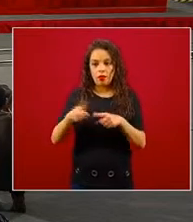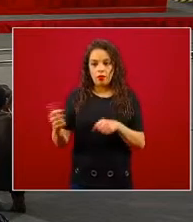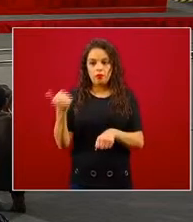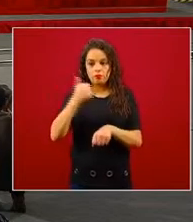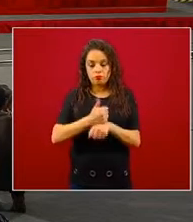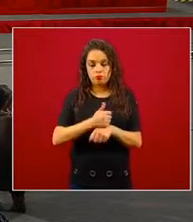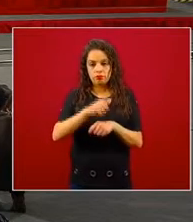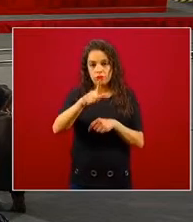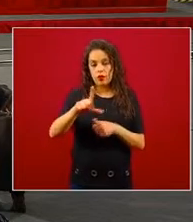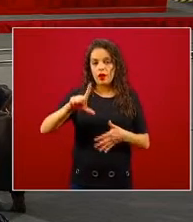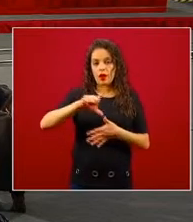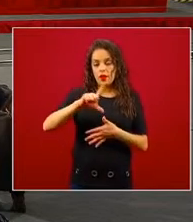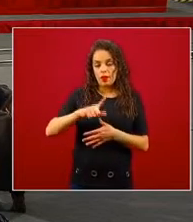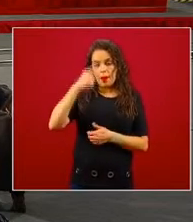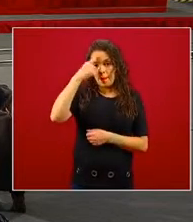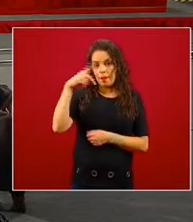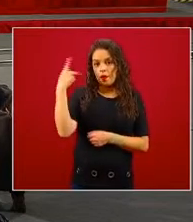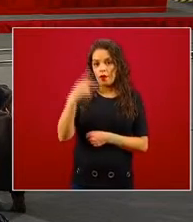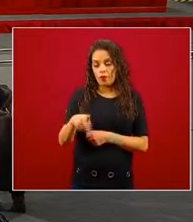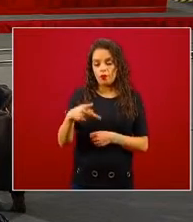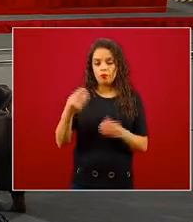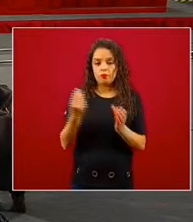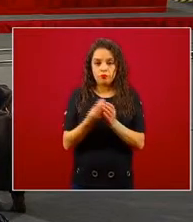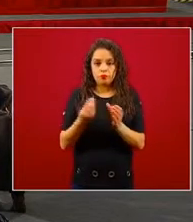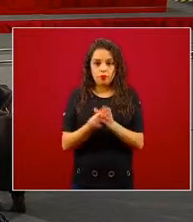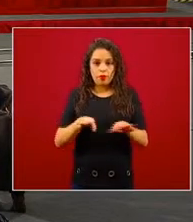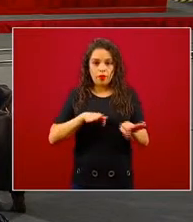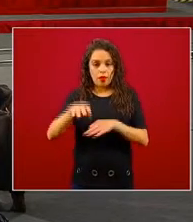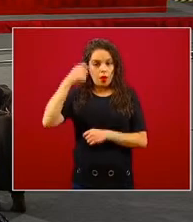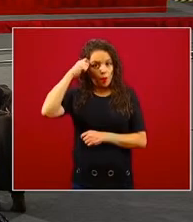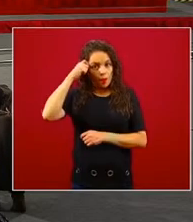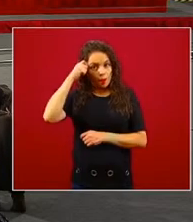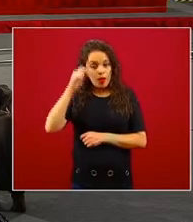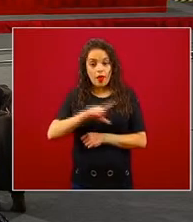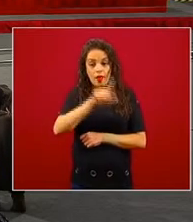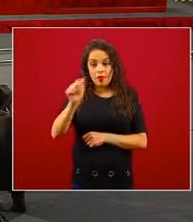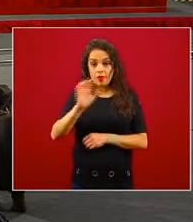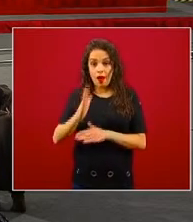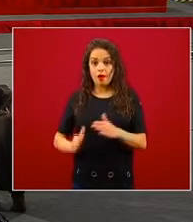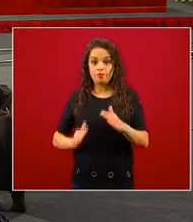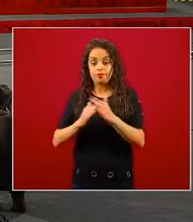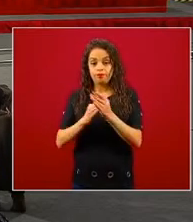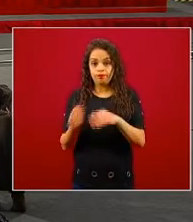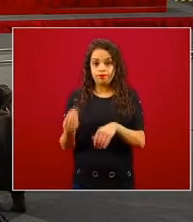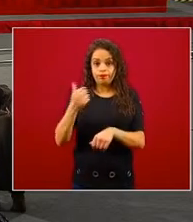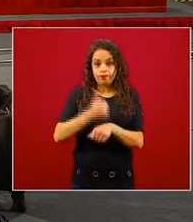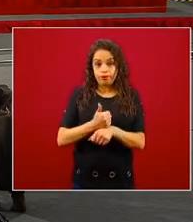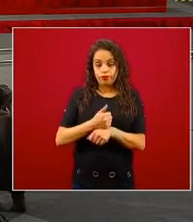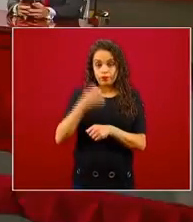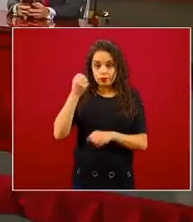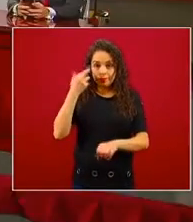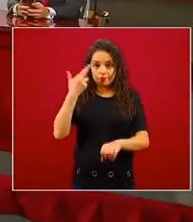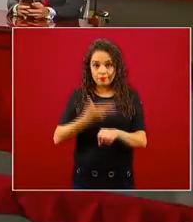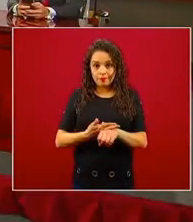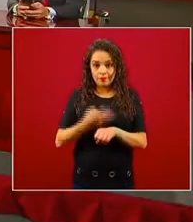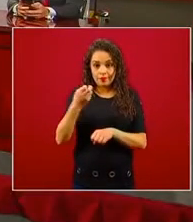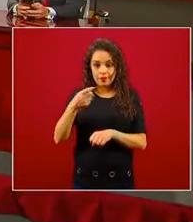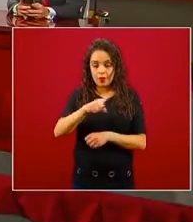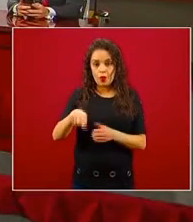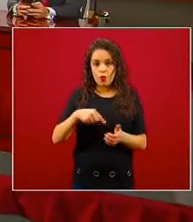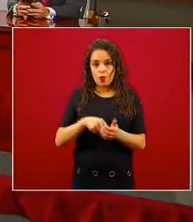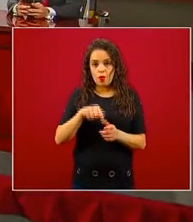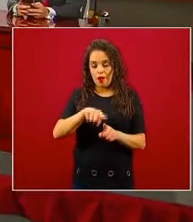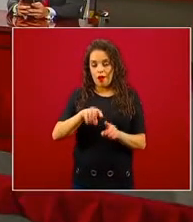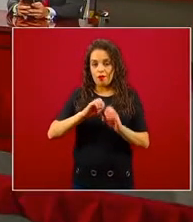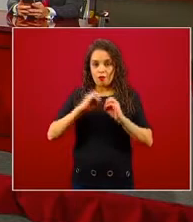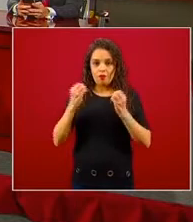del union. Caribe de Trabajadoras del Hogar y llegó a ser secretaria She general. worked or Máximo held a cargo que position se in the pudiera Latin ostentar American and dentro de esta Caribbean organización Association for en el Domestic